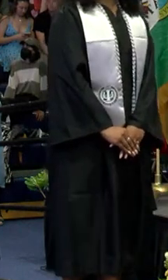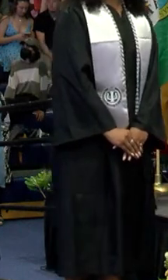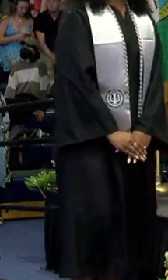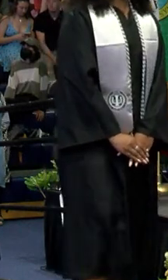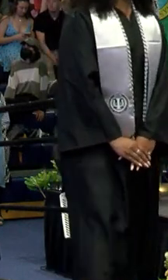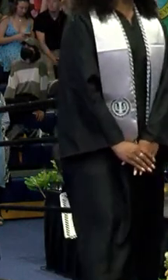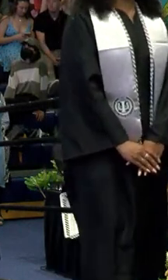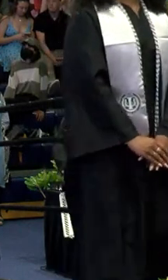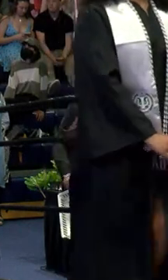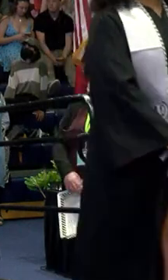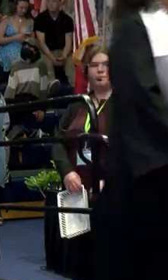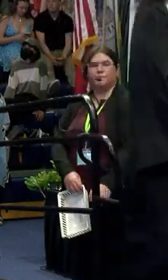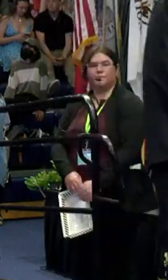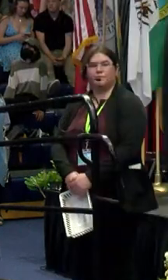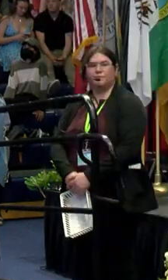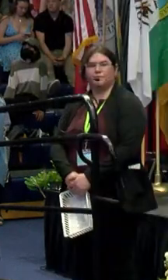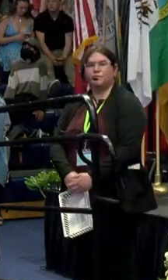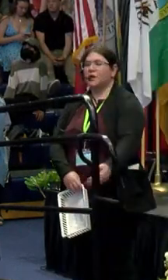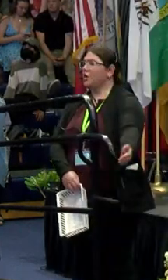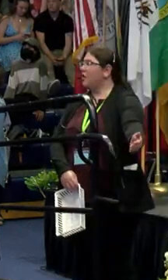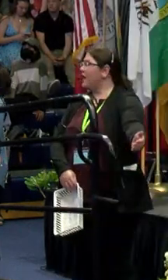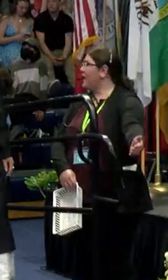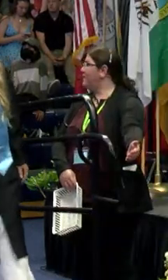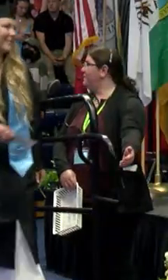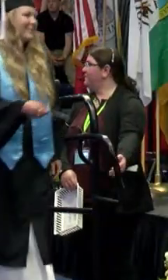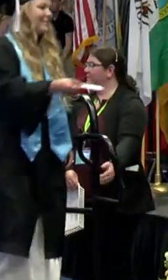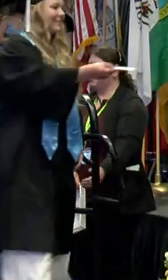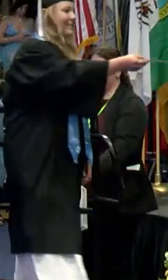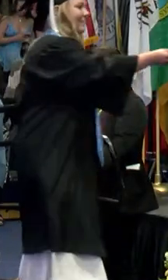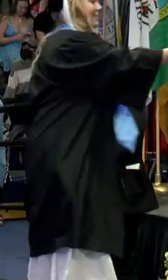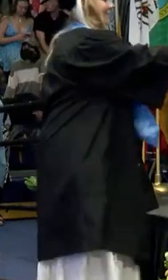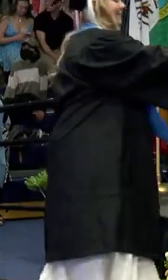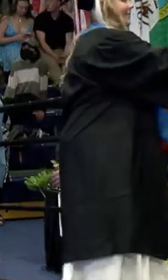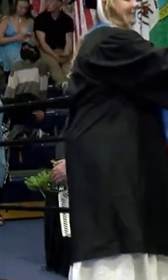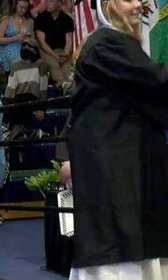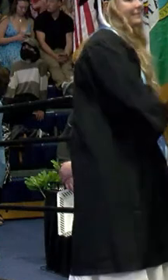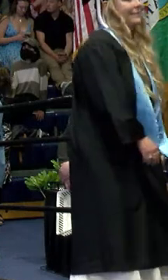Mackenzie Kai Shorter, cum laude.